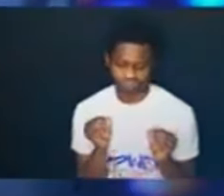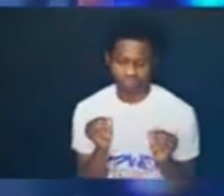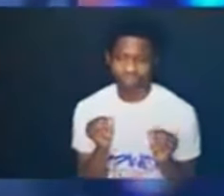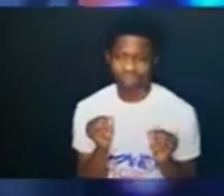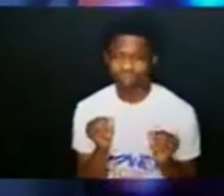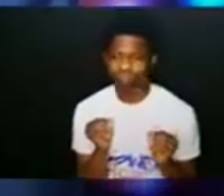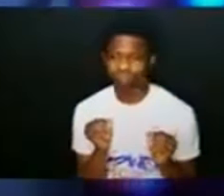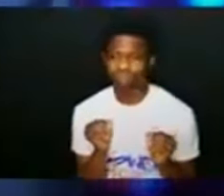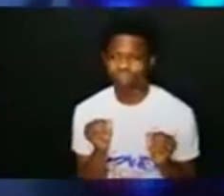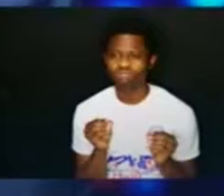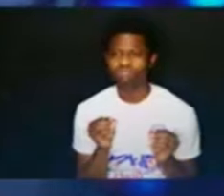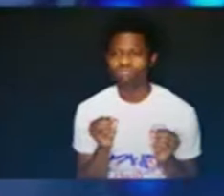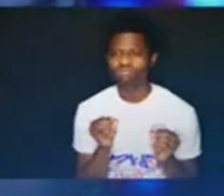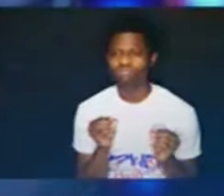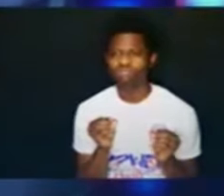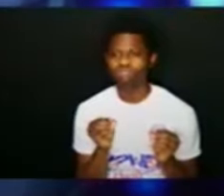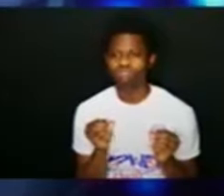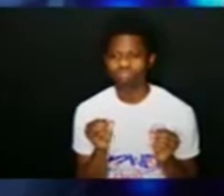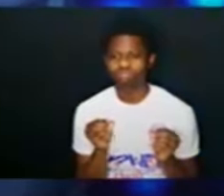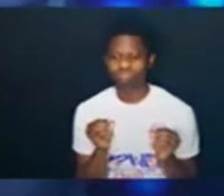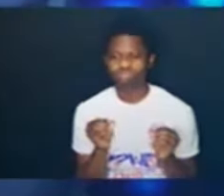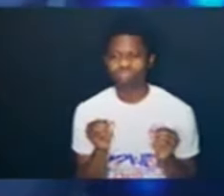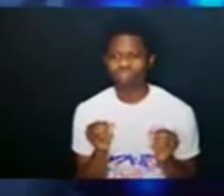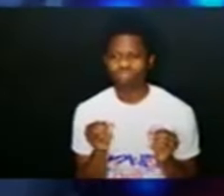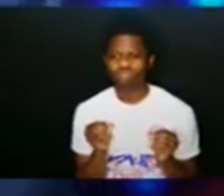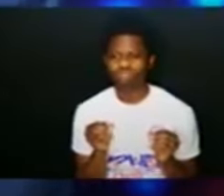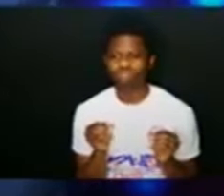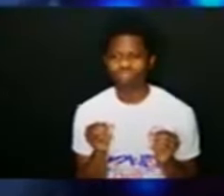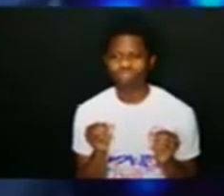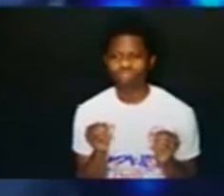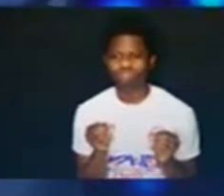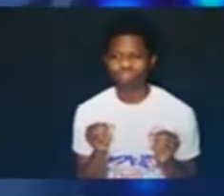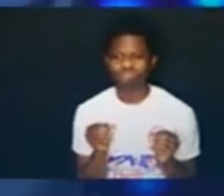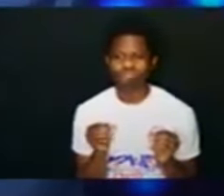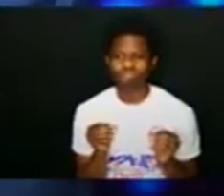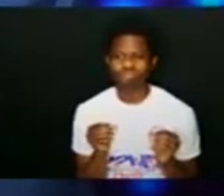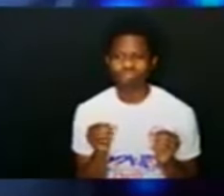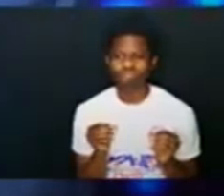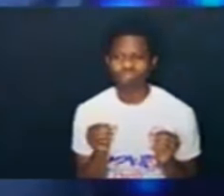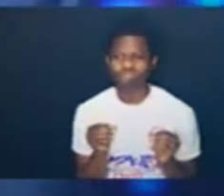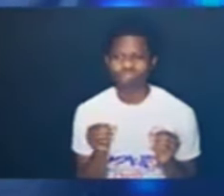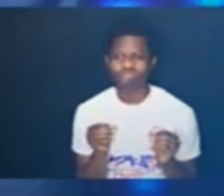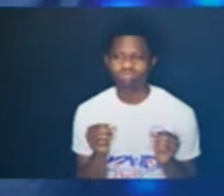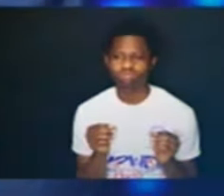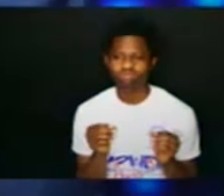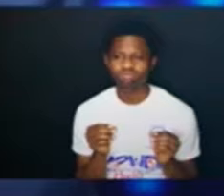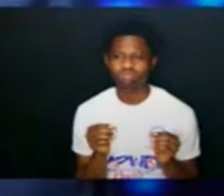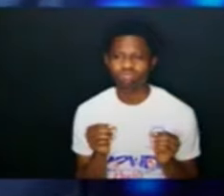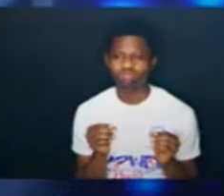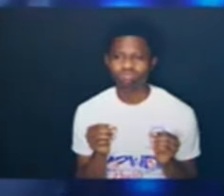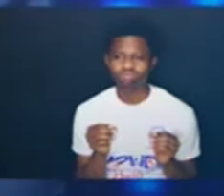ana. E madikitu ebi sammo ana nipa bi ehyeda ebu mi aten enso mi mu mi ho